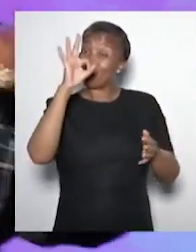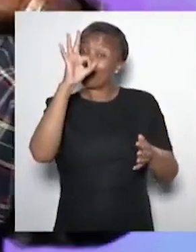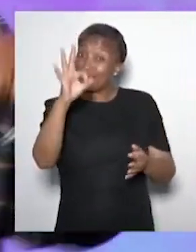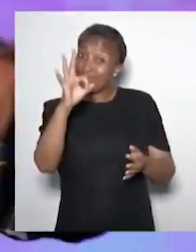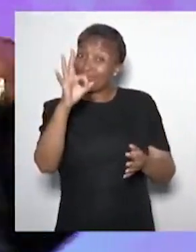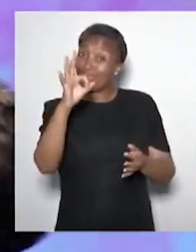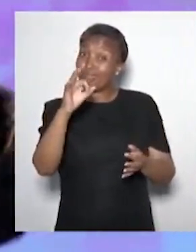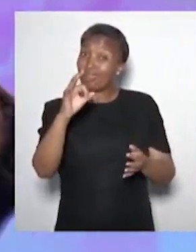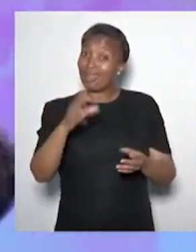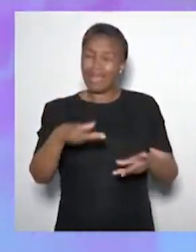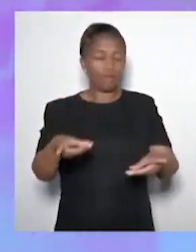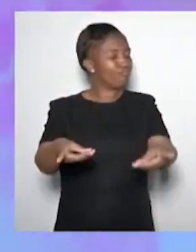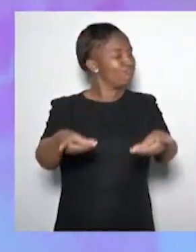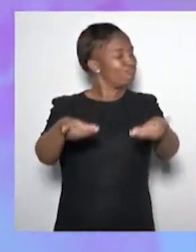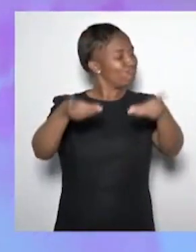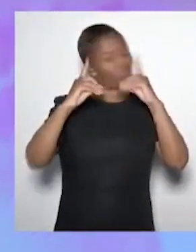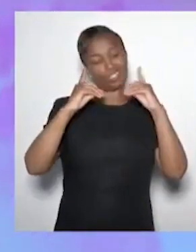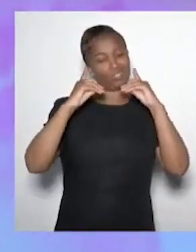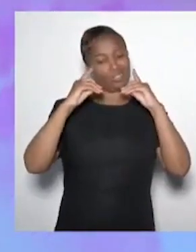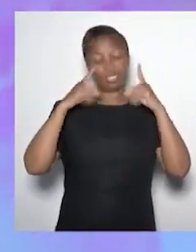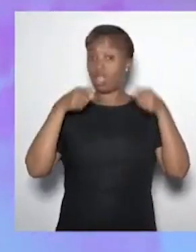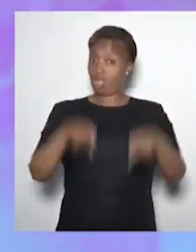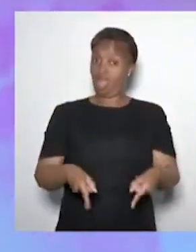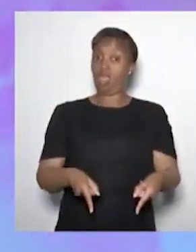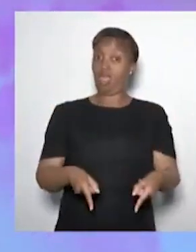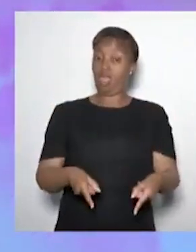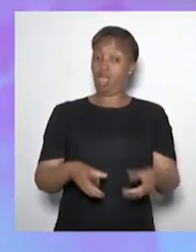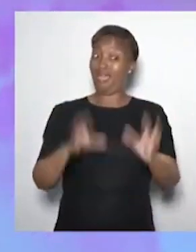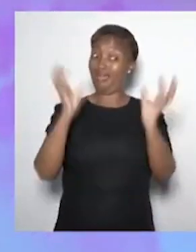now dangerously low.